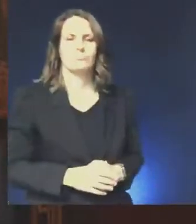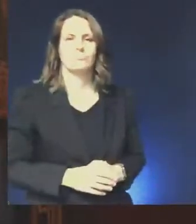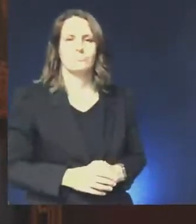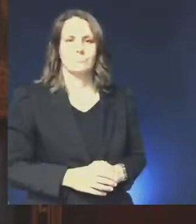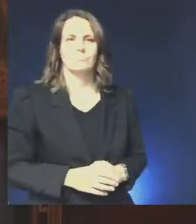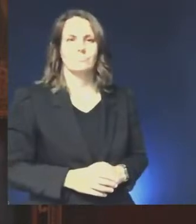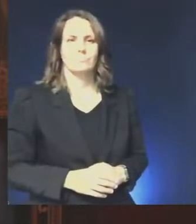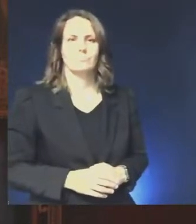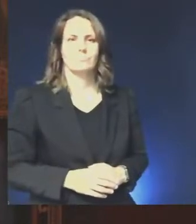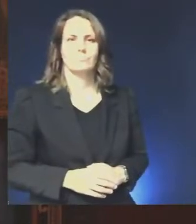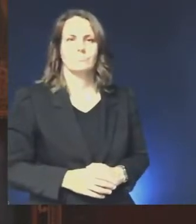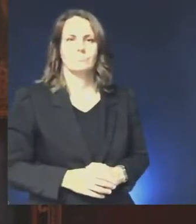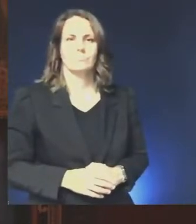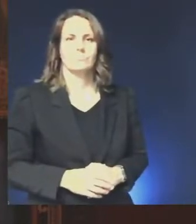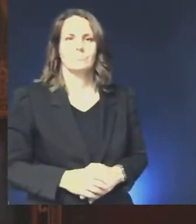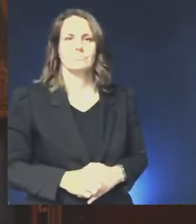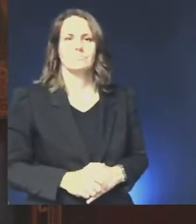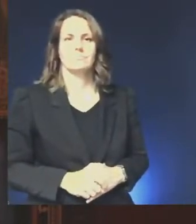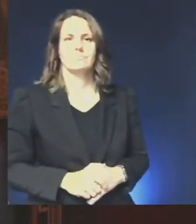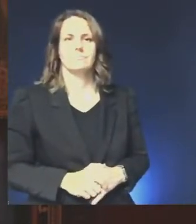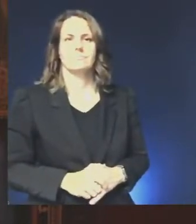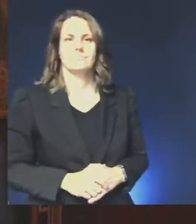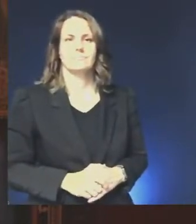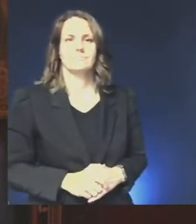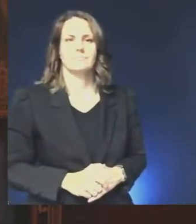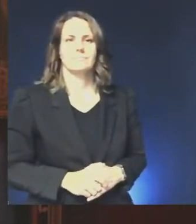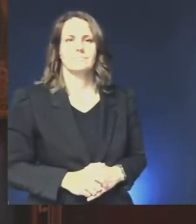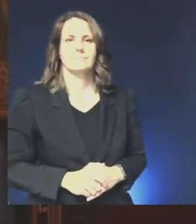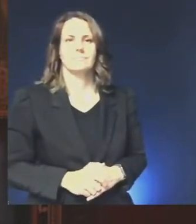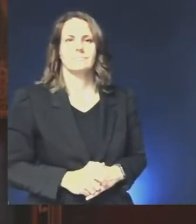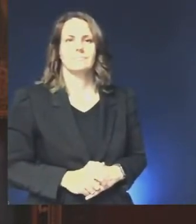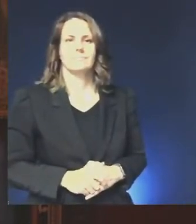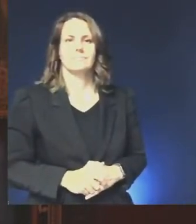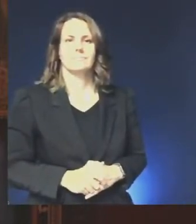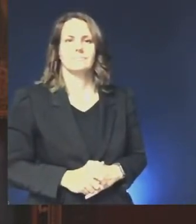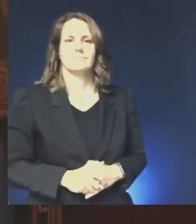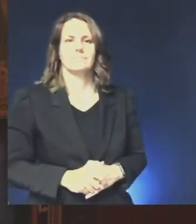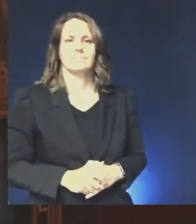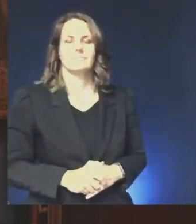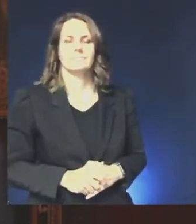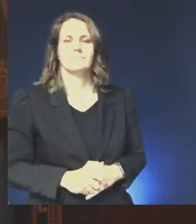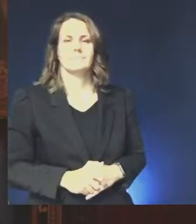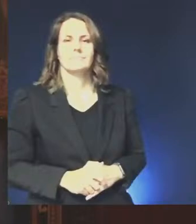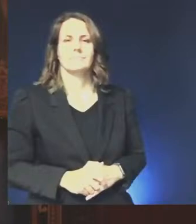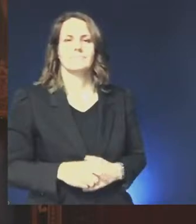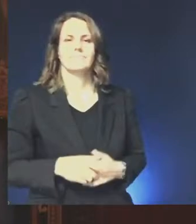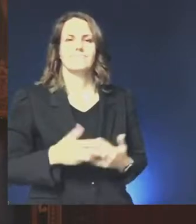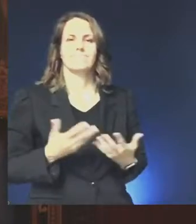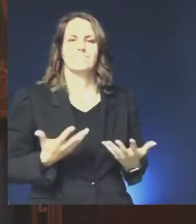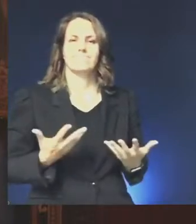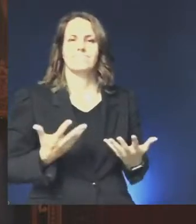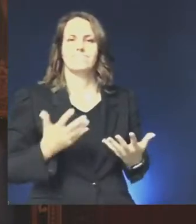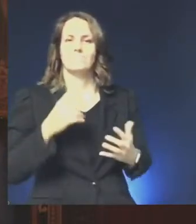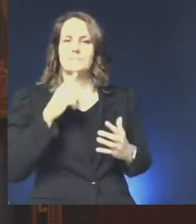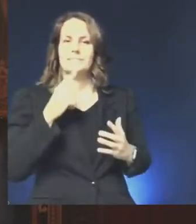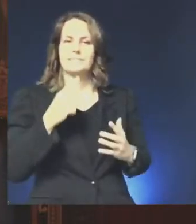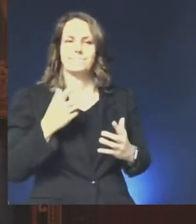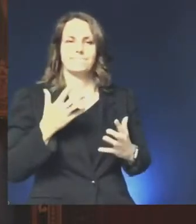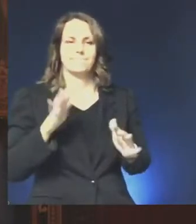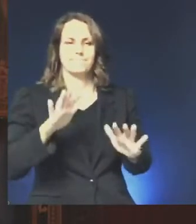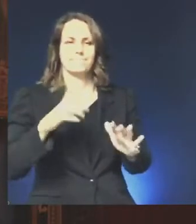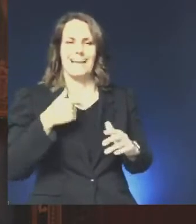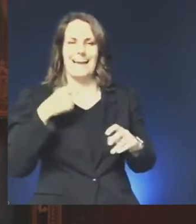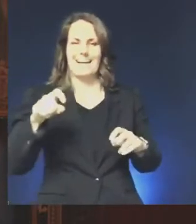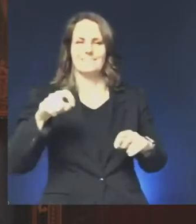are in an unusual environment with respect to infections in children generally, independent of the